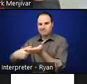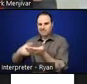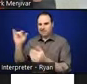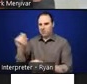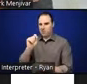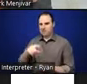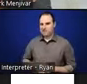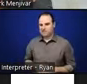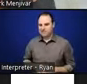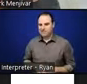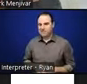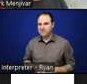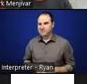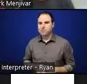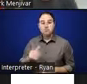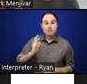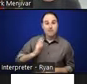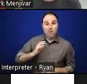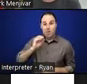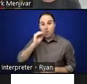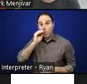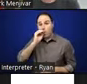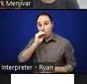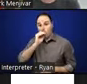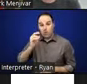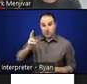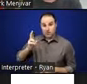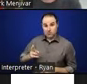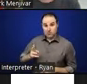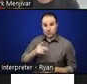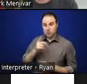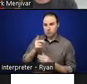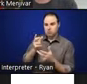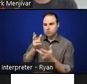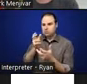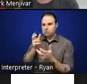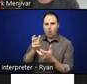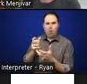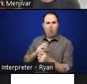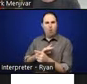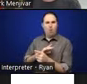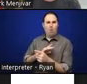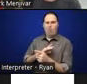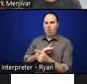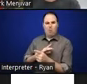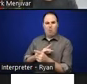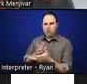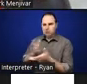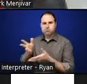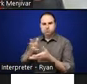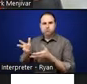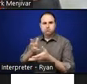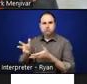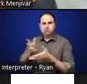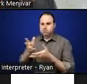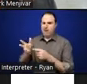have you had meaningful interactions with oral histories? And why was it meaningful? Again, hold off